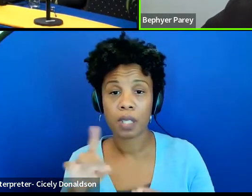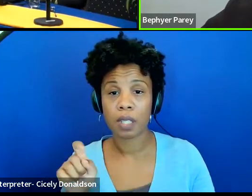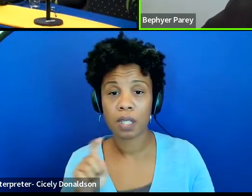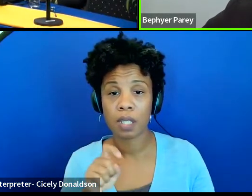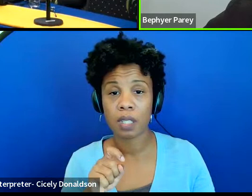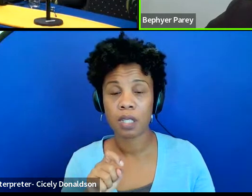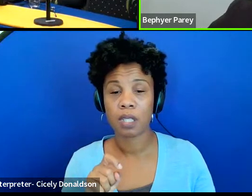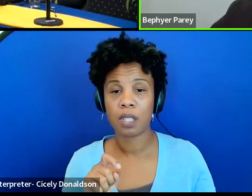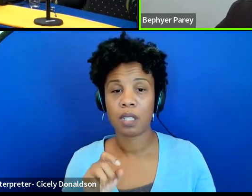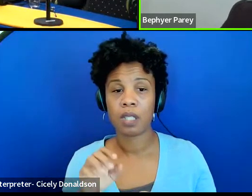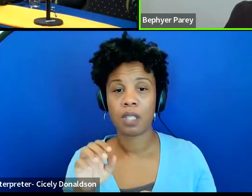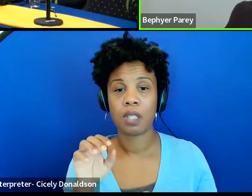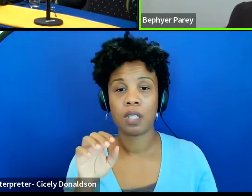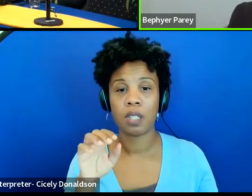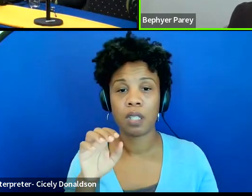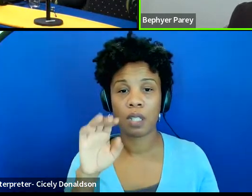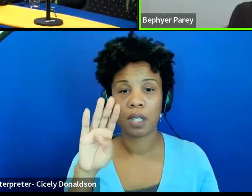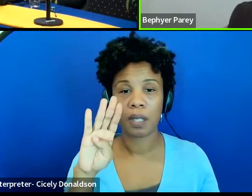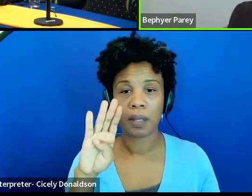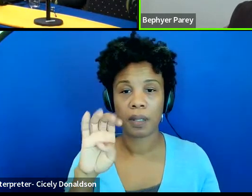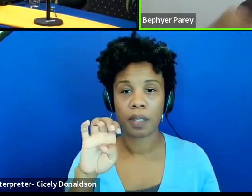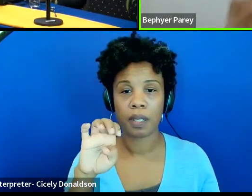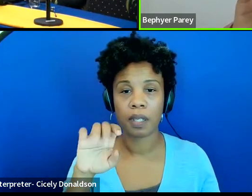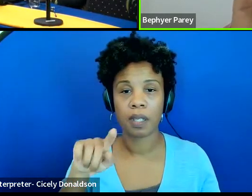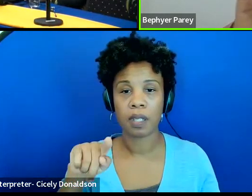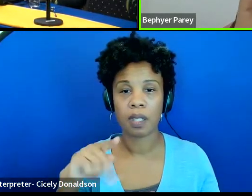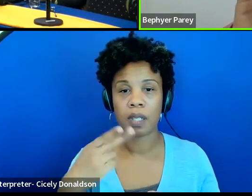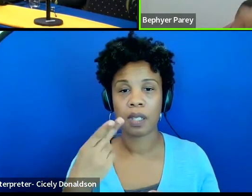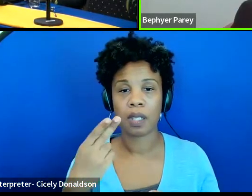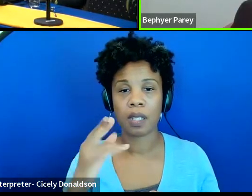Point that Senator Morris just made.